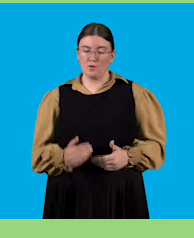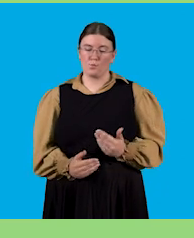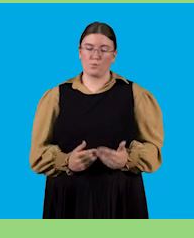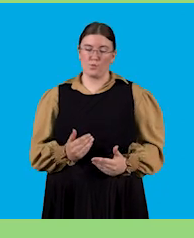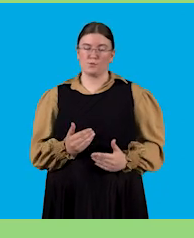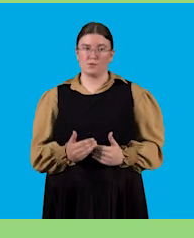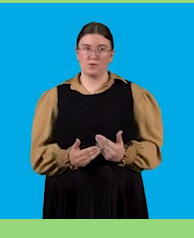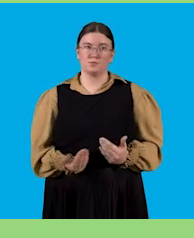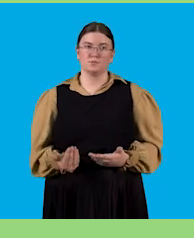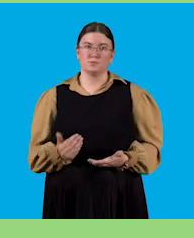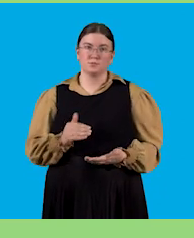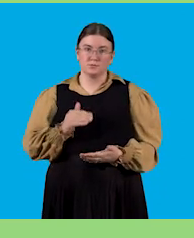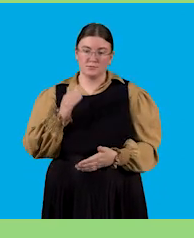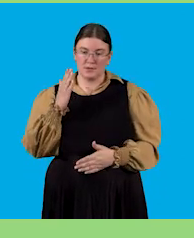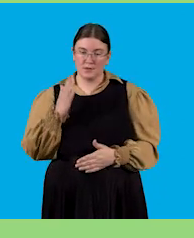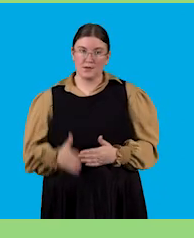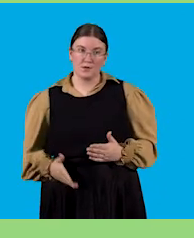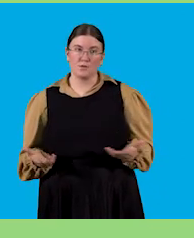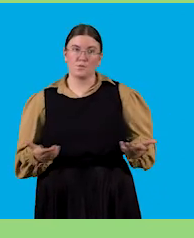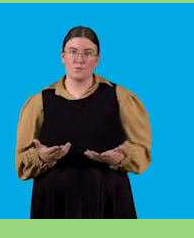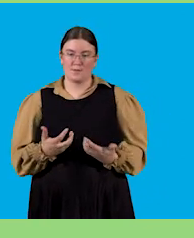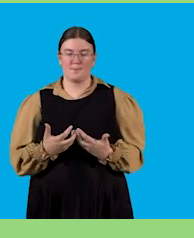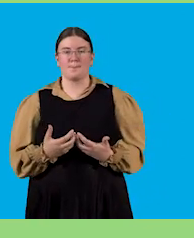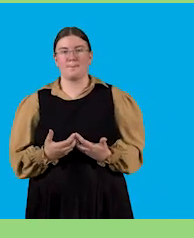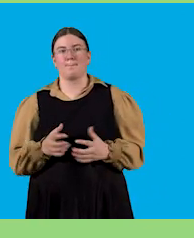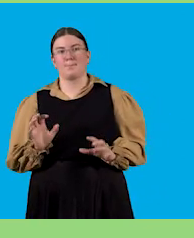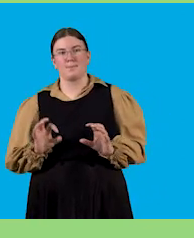process, and it will end at the anus.